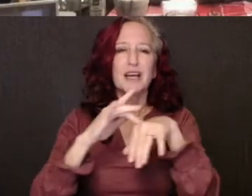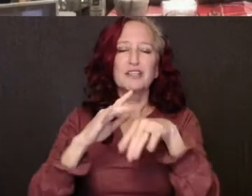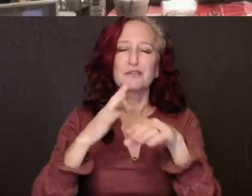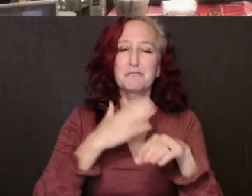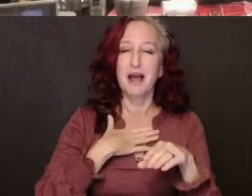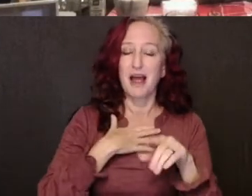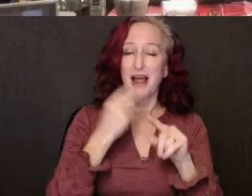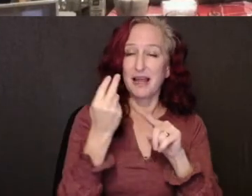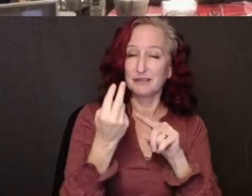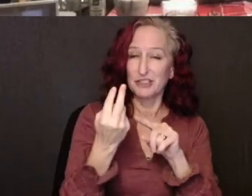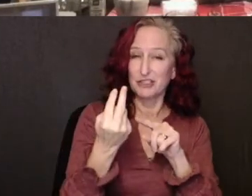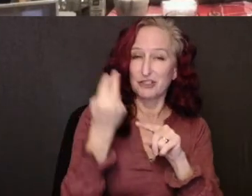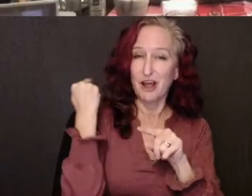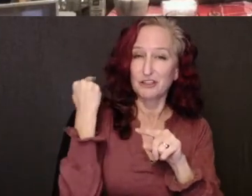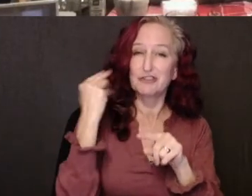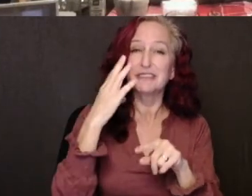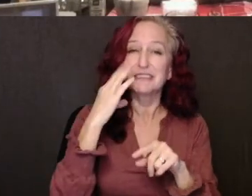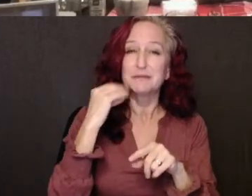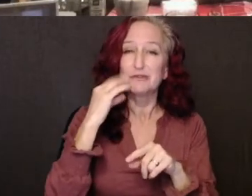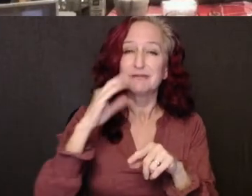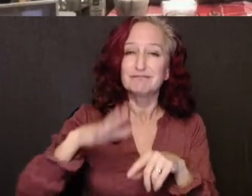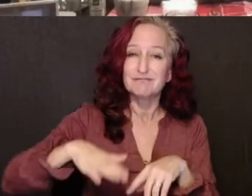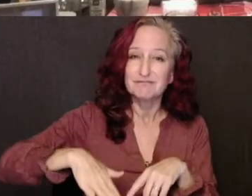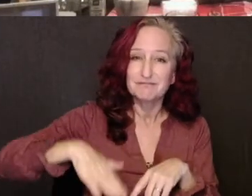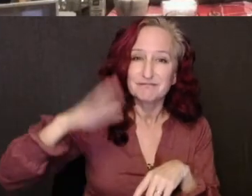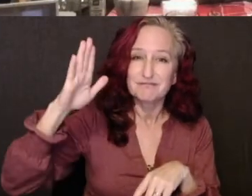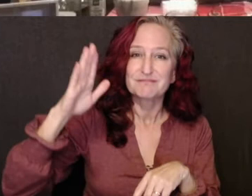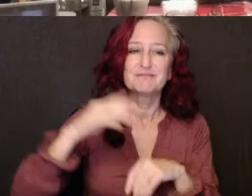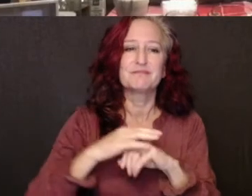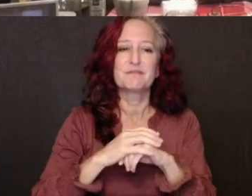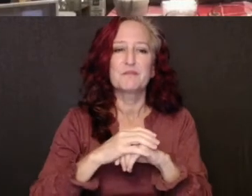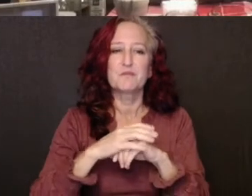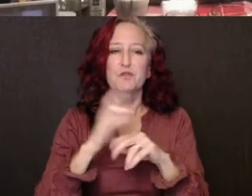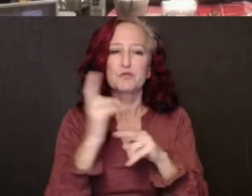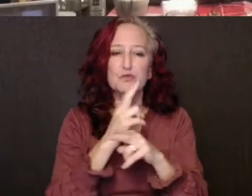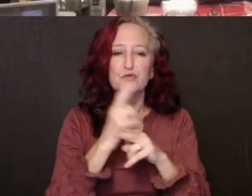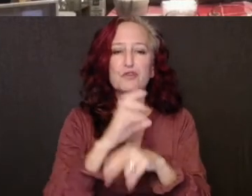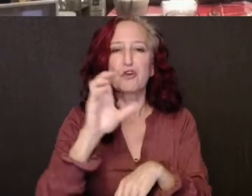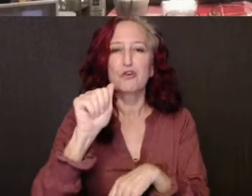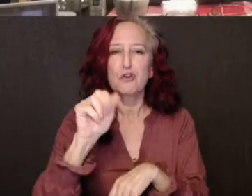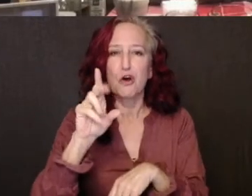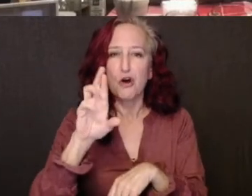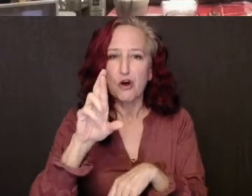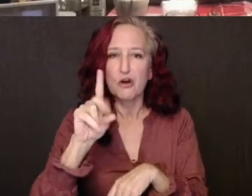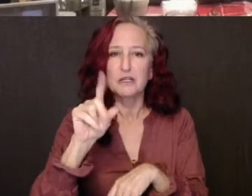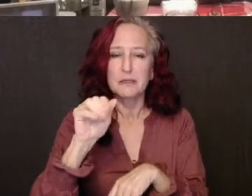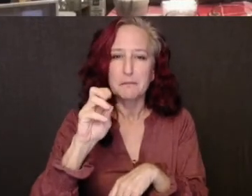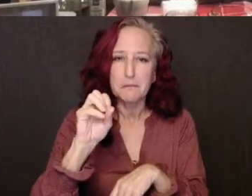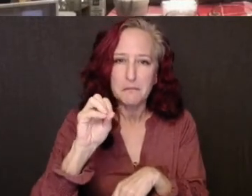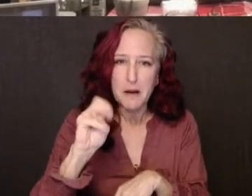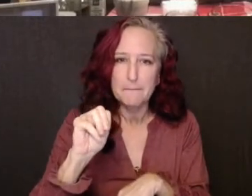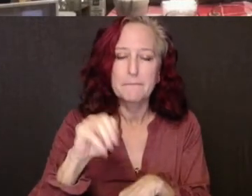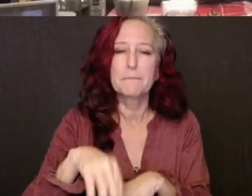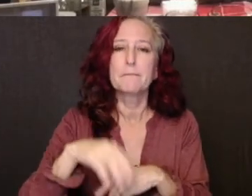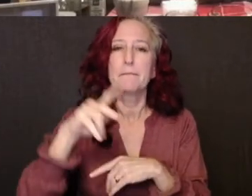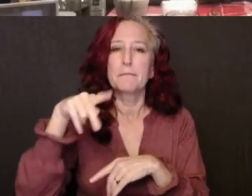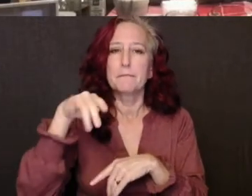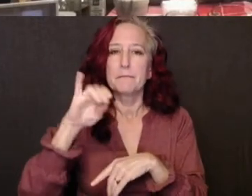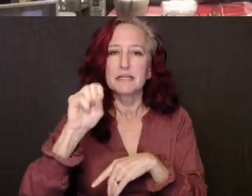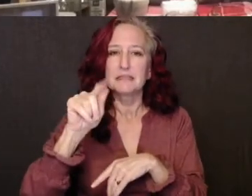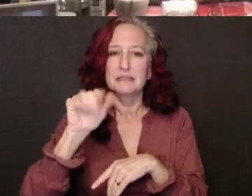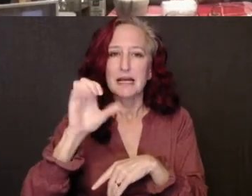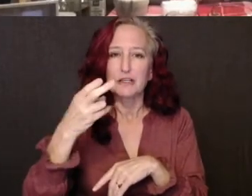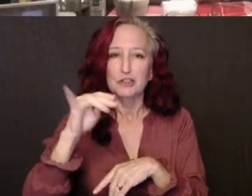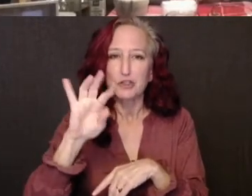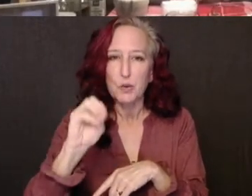these super cute little desserts that you're making today. Masala Kai Kheer jars. Yeah,